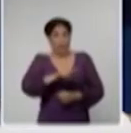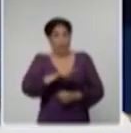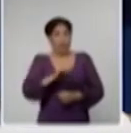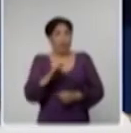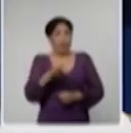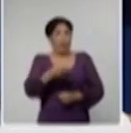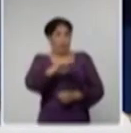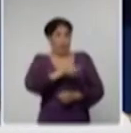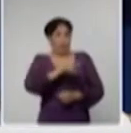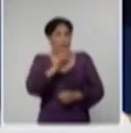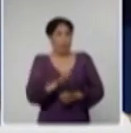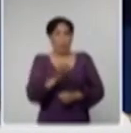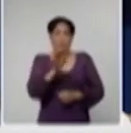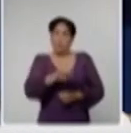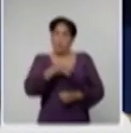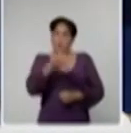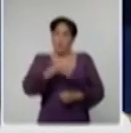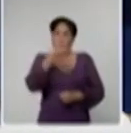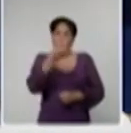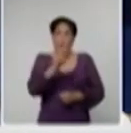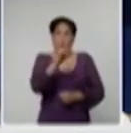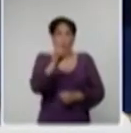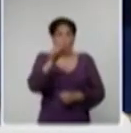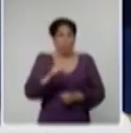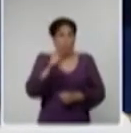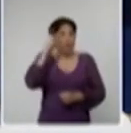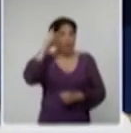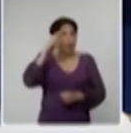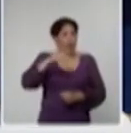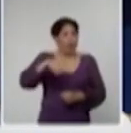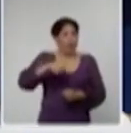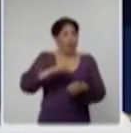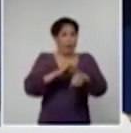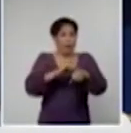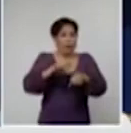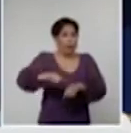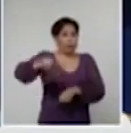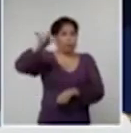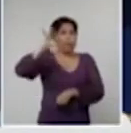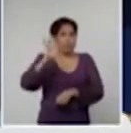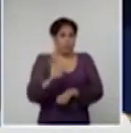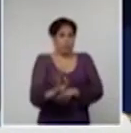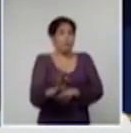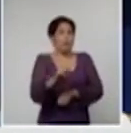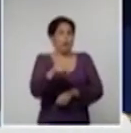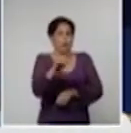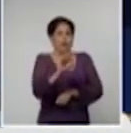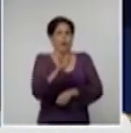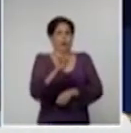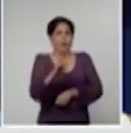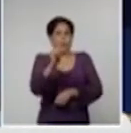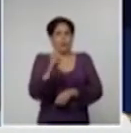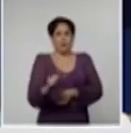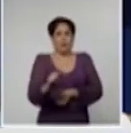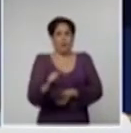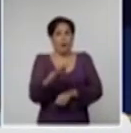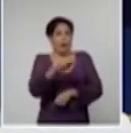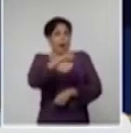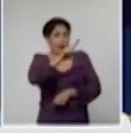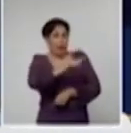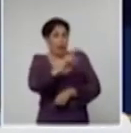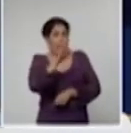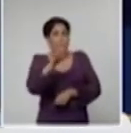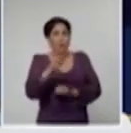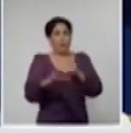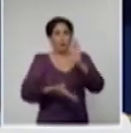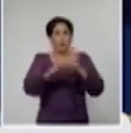were discharged. We didn't manage to get a favorable ratio, a positive ratio from the point of